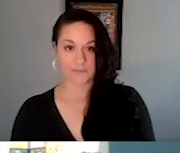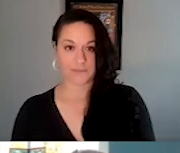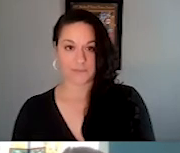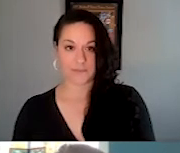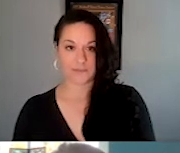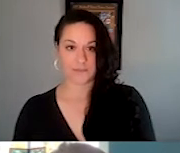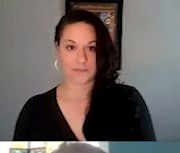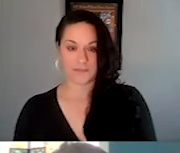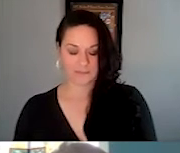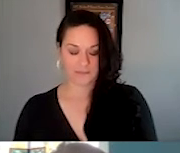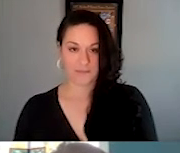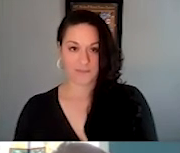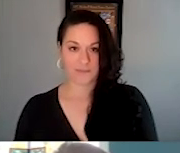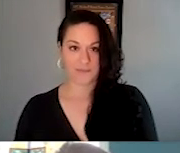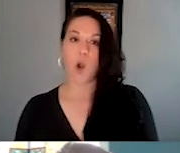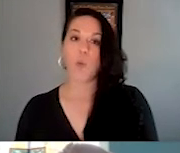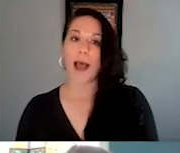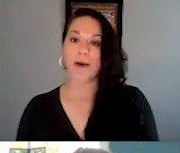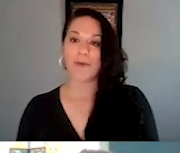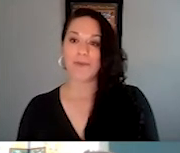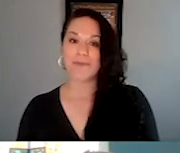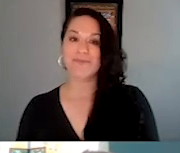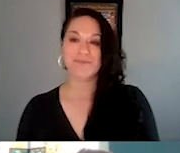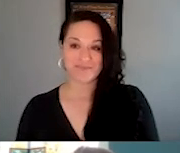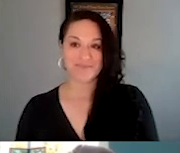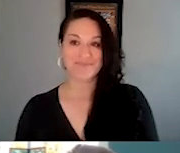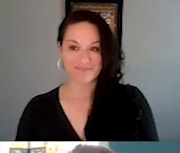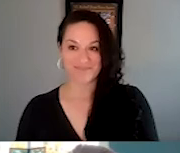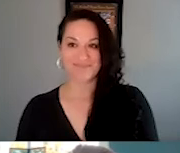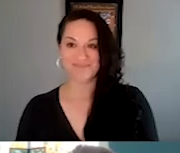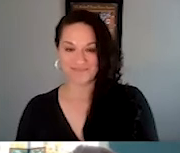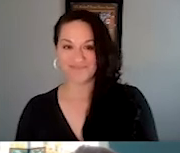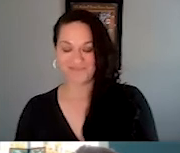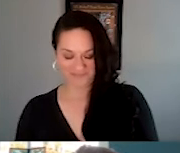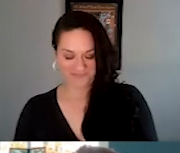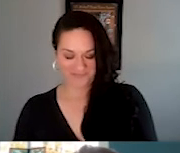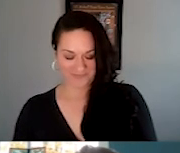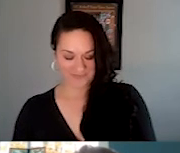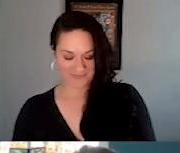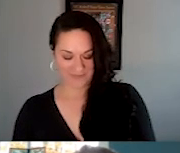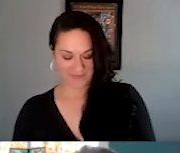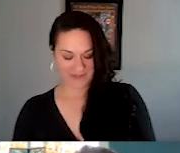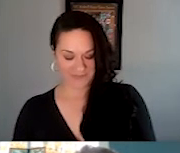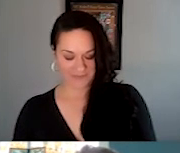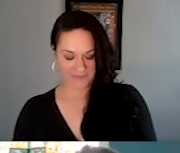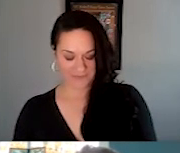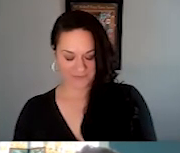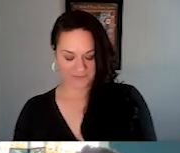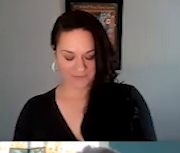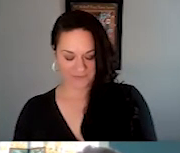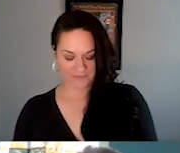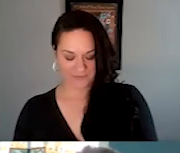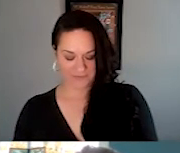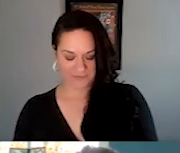myself. I was walking down the block on vacation in Fort Lauderdale, Florida, and this is Delta-8